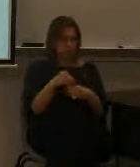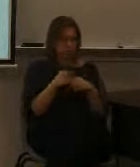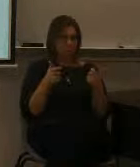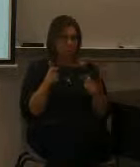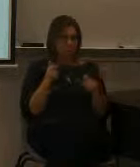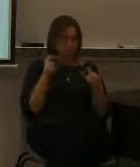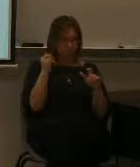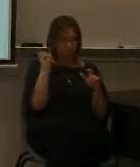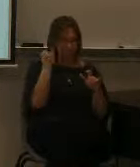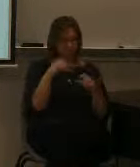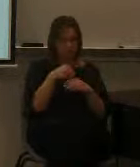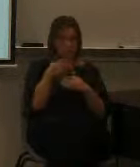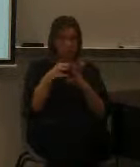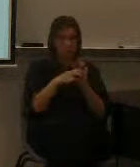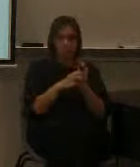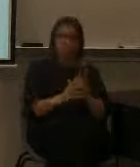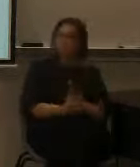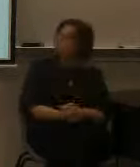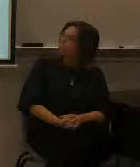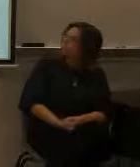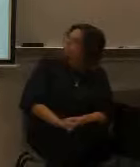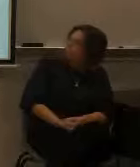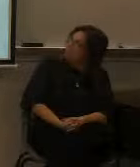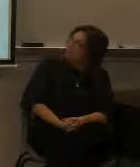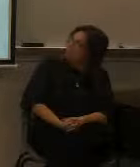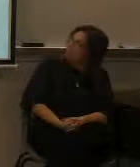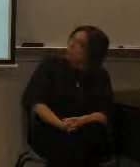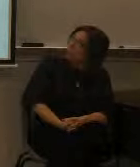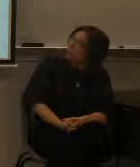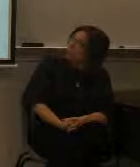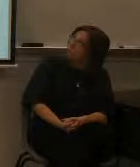the next chapter after this.